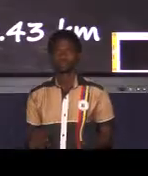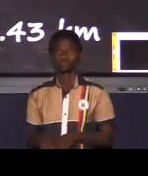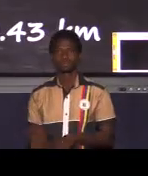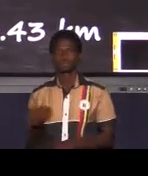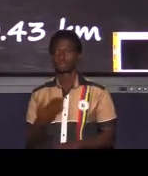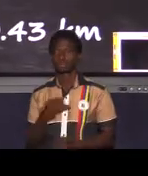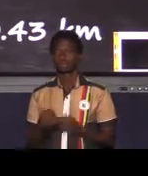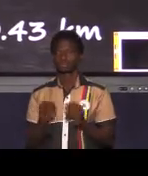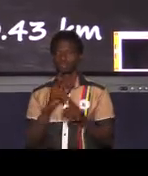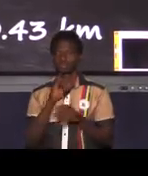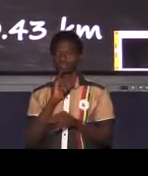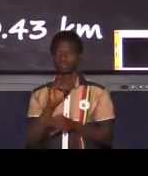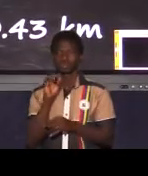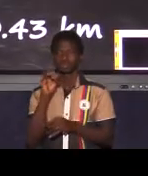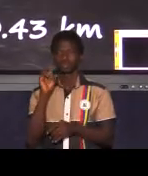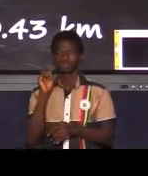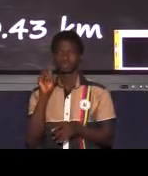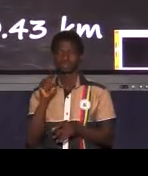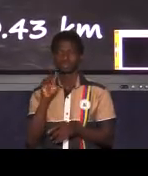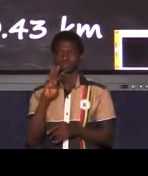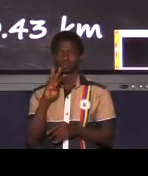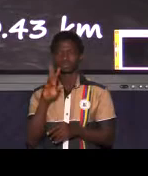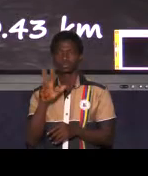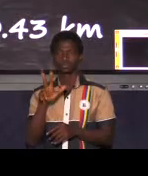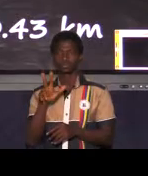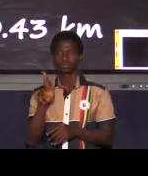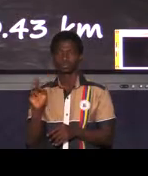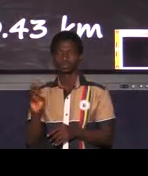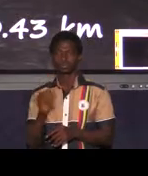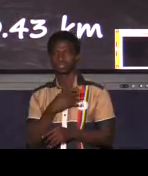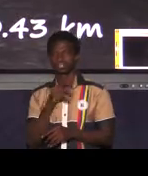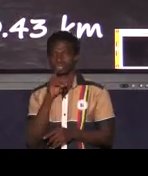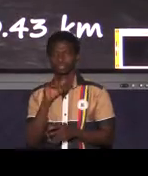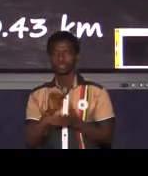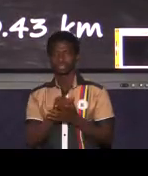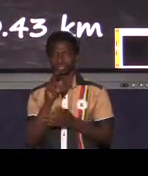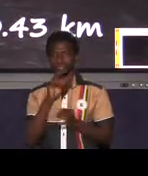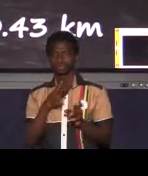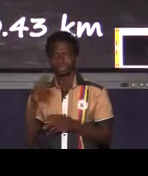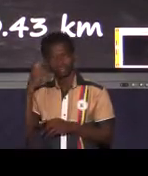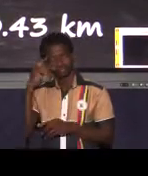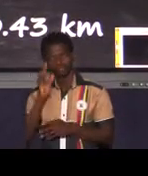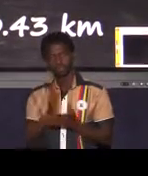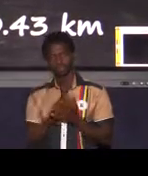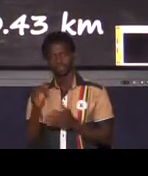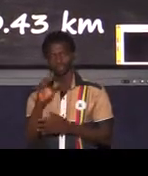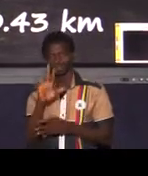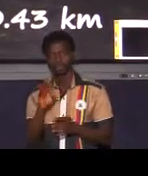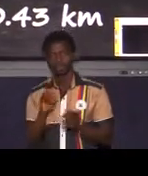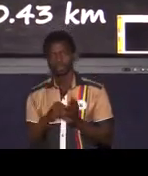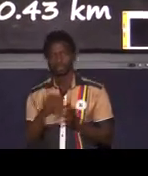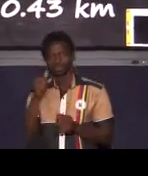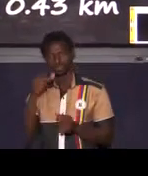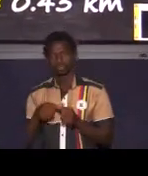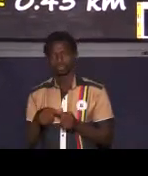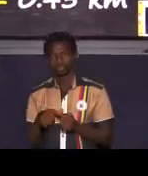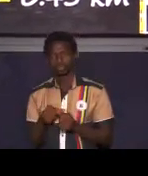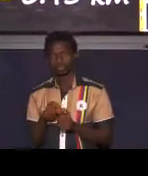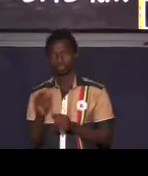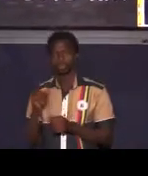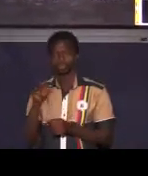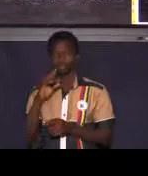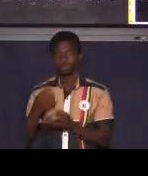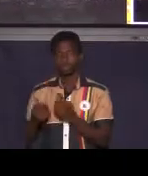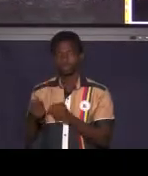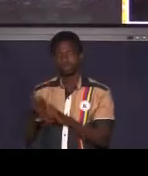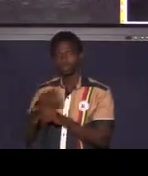And so our final answer is 0.43 kilometers. Now I'm sure that you're ready for some of your own. Remember,